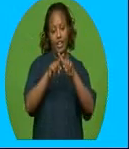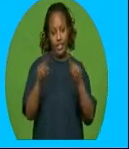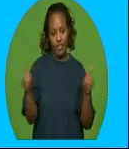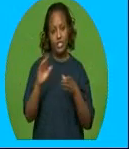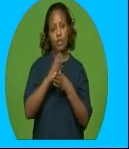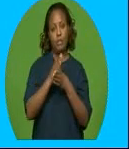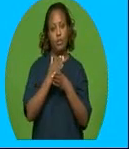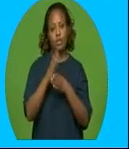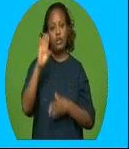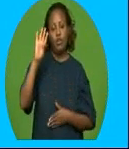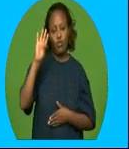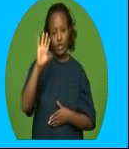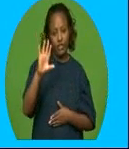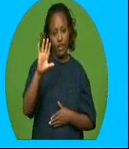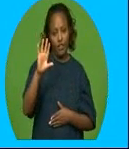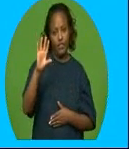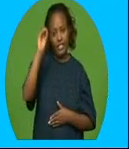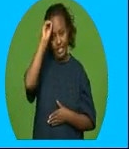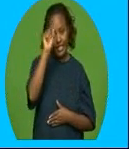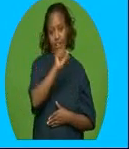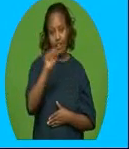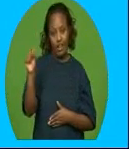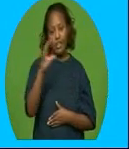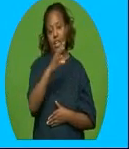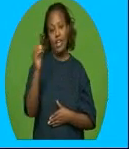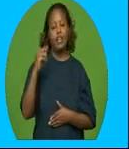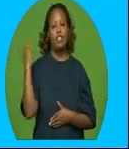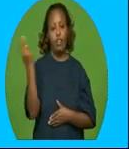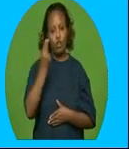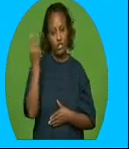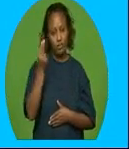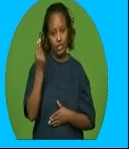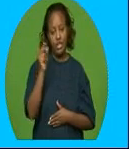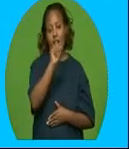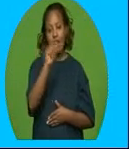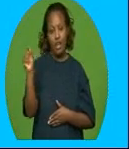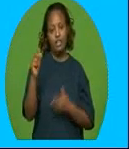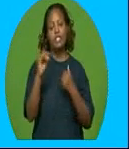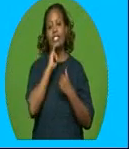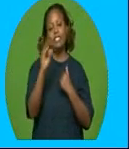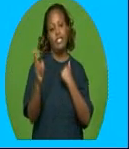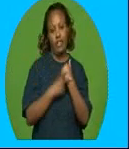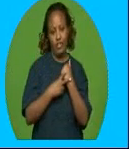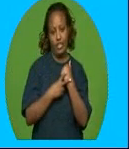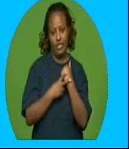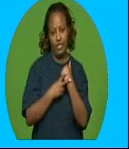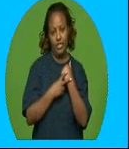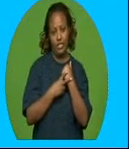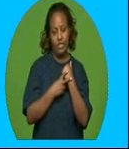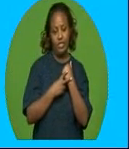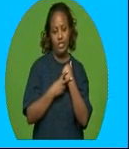vertical difference between the 45-degree line and the consumption line is saving.